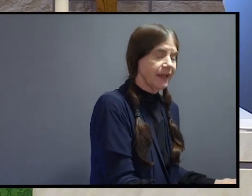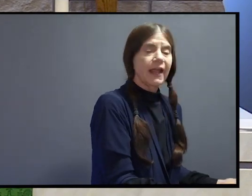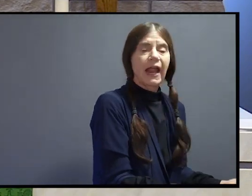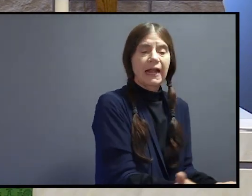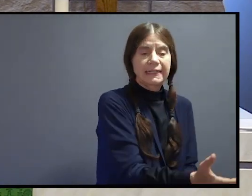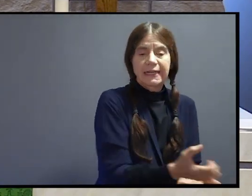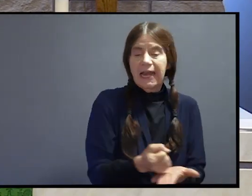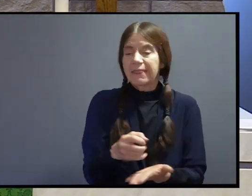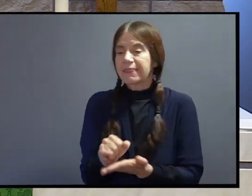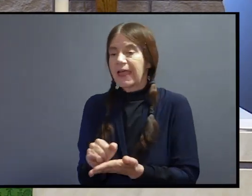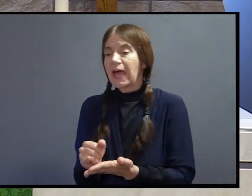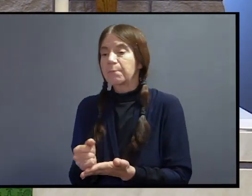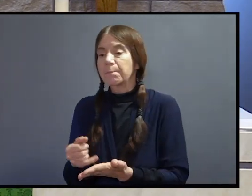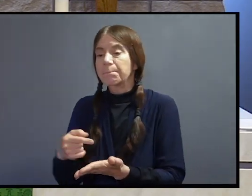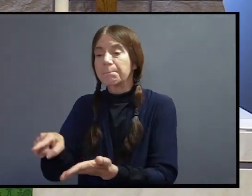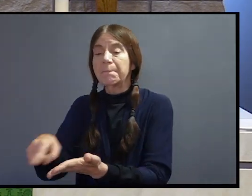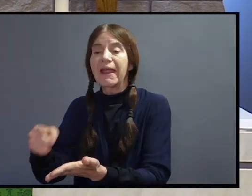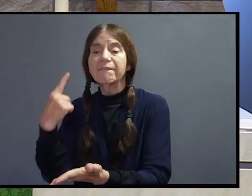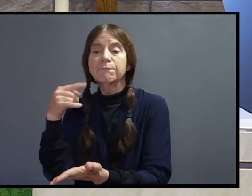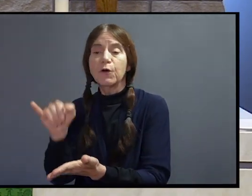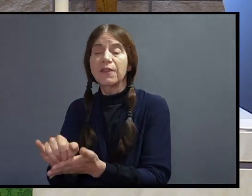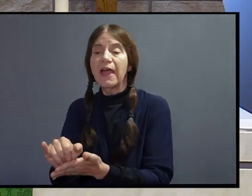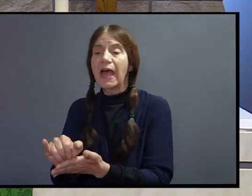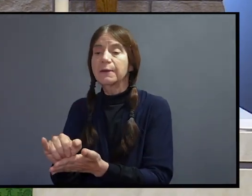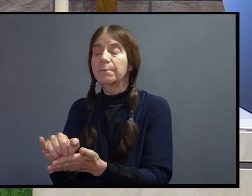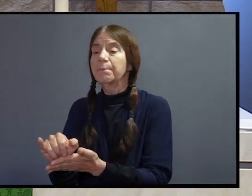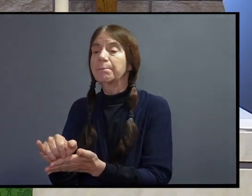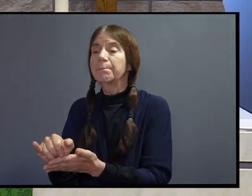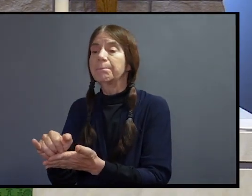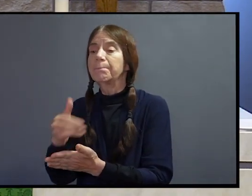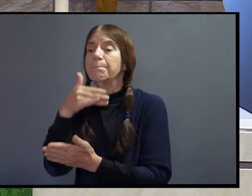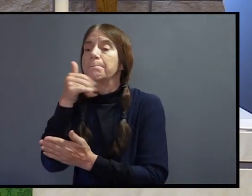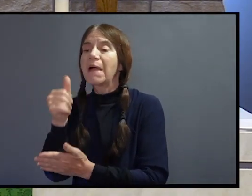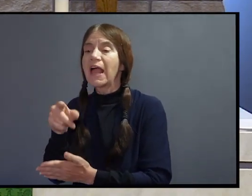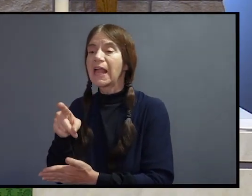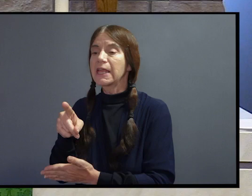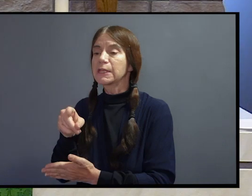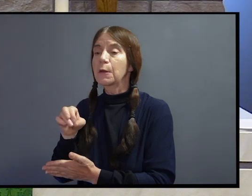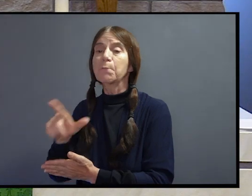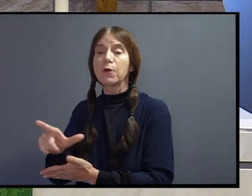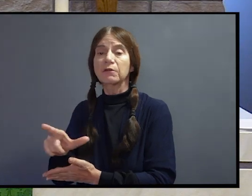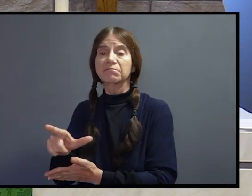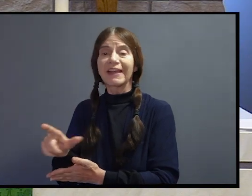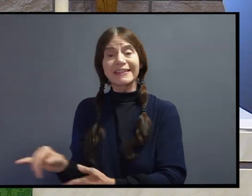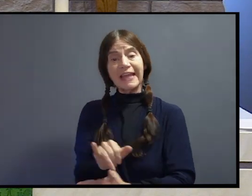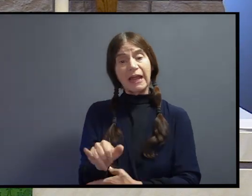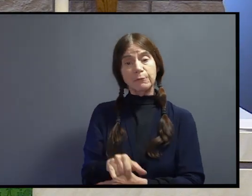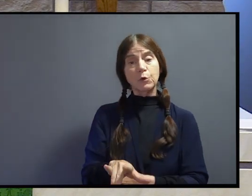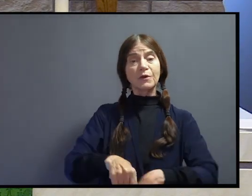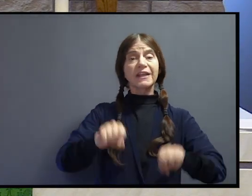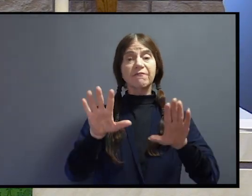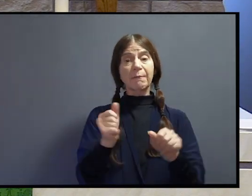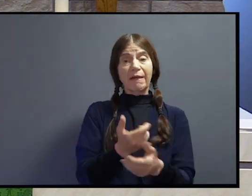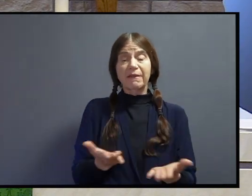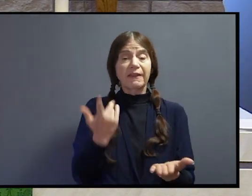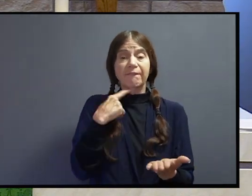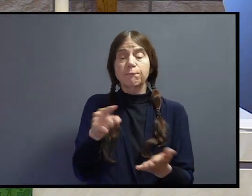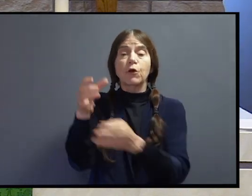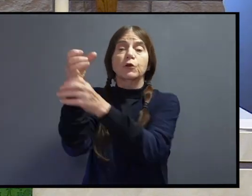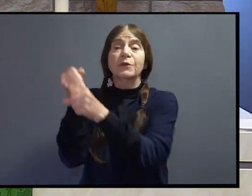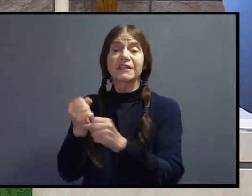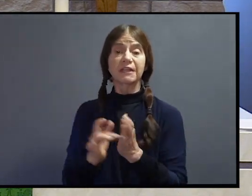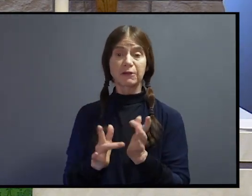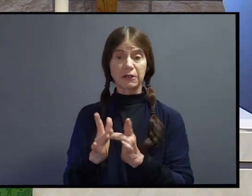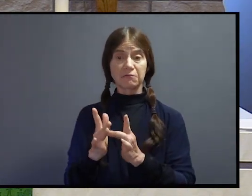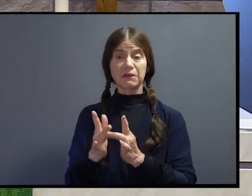priceless pearl. You'd give up everything to have Jesus, wouldn't you? After all, if you